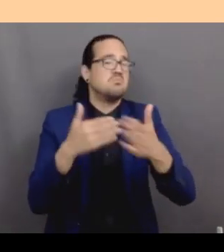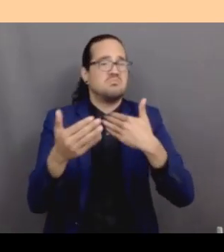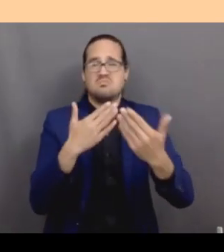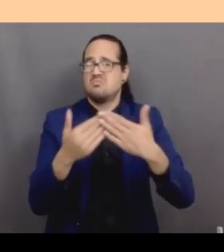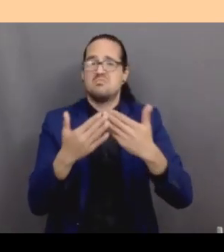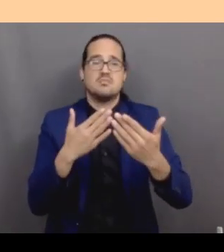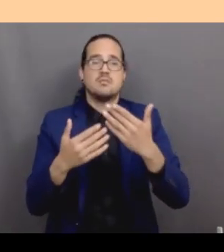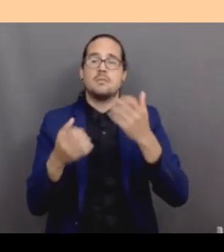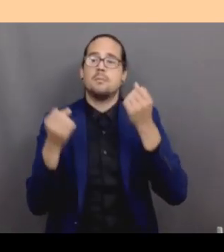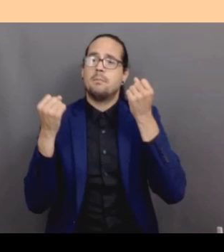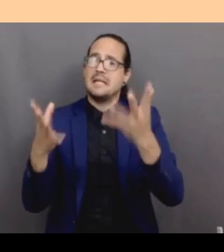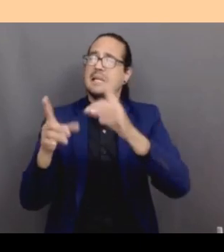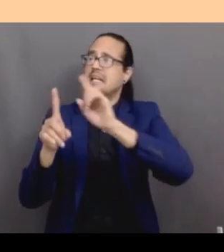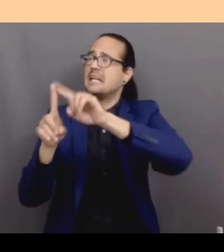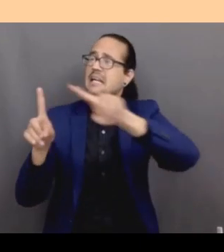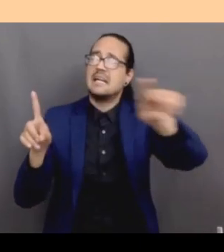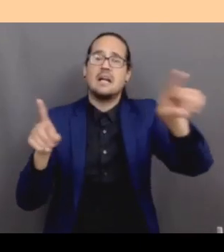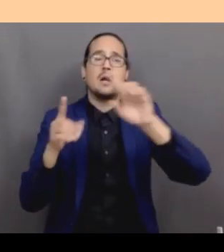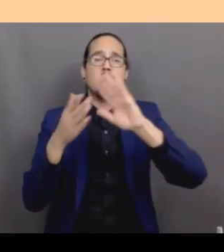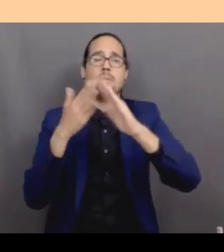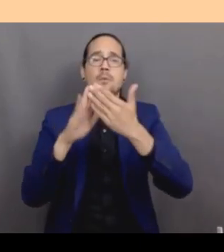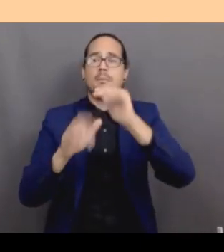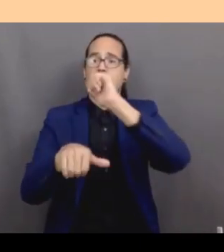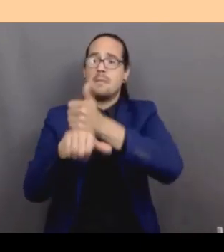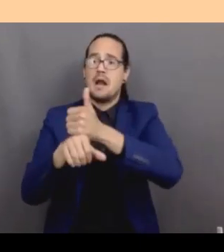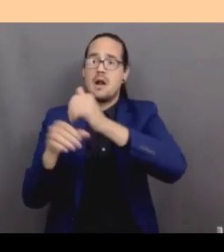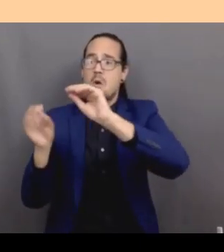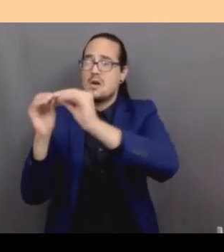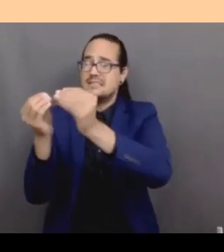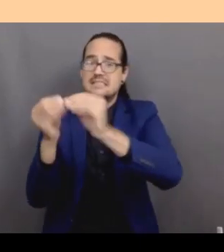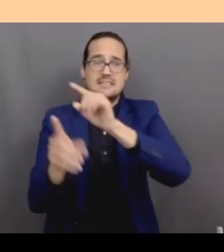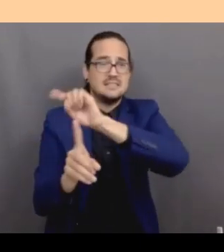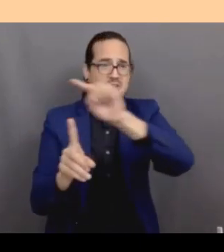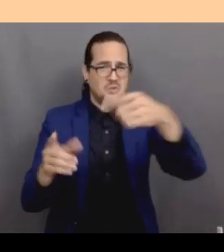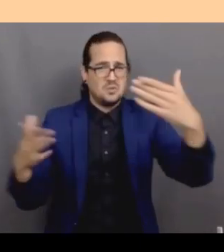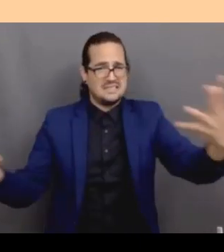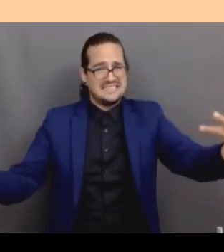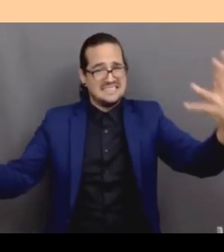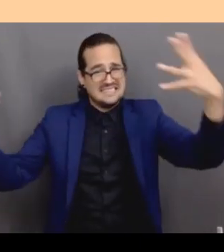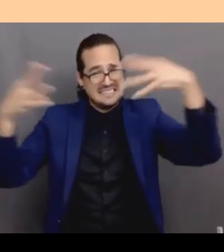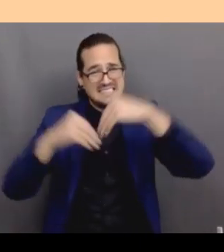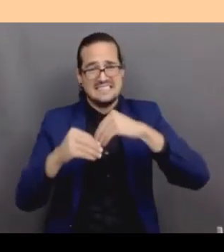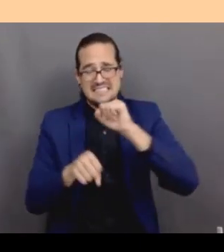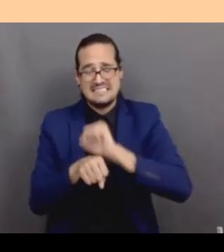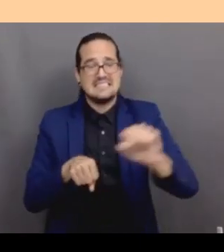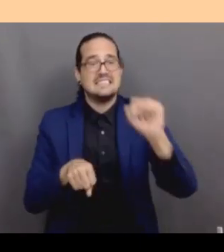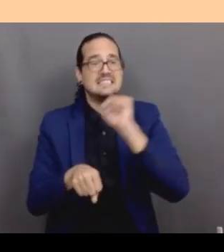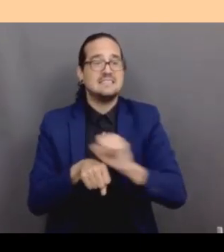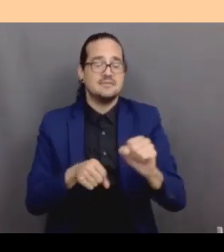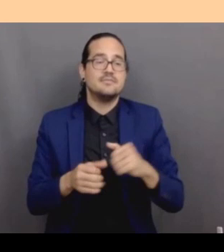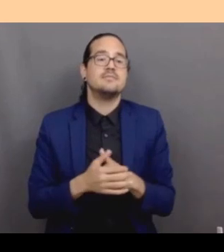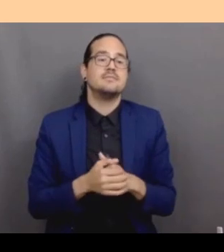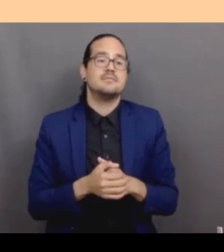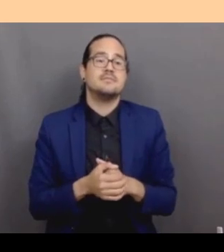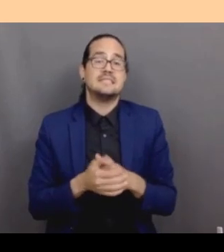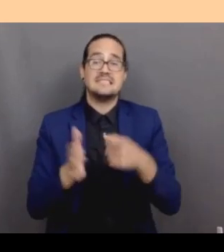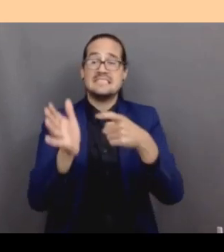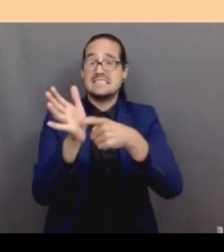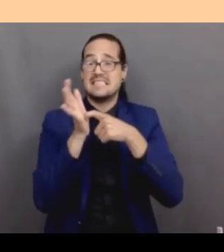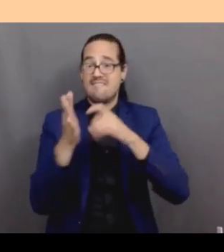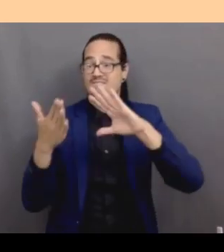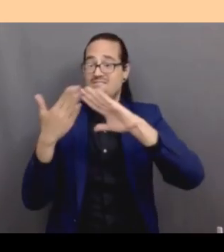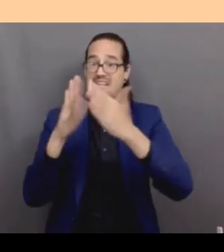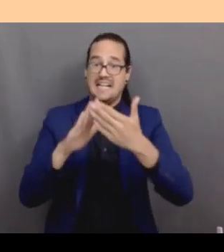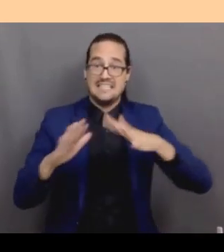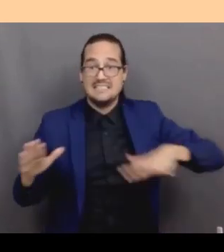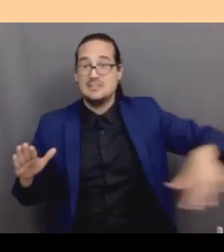named off during her opening remarks. They say it takes a village, and it's very heartwarming to see that the various